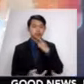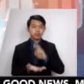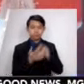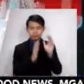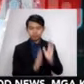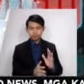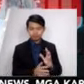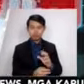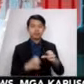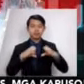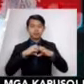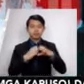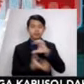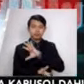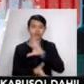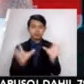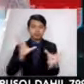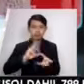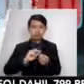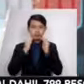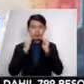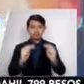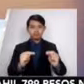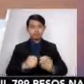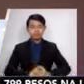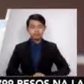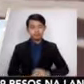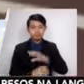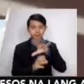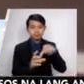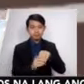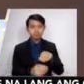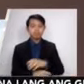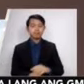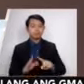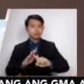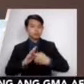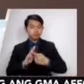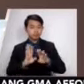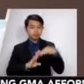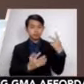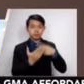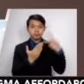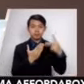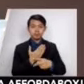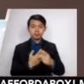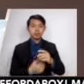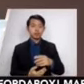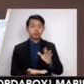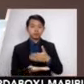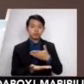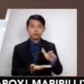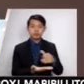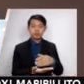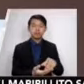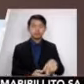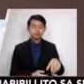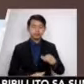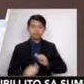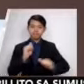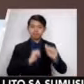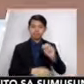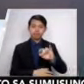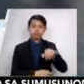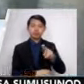News. Kabilang sa mga nagbukas ng programa, si Asia's Limitless star Julian San Jose na nag-flex ng kanyang